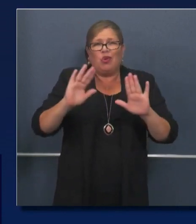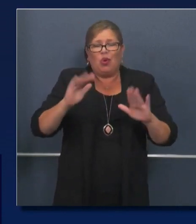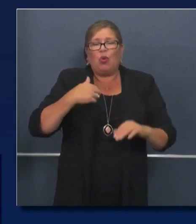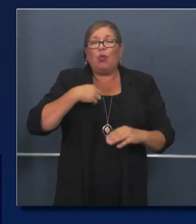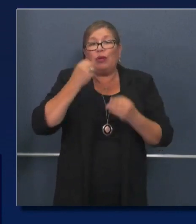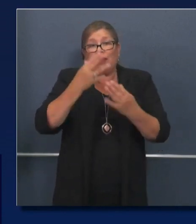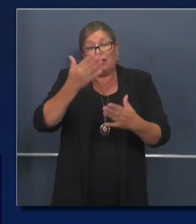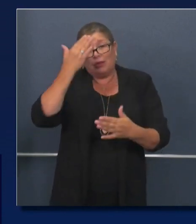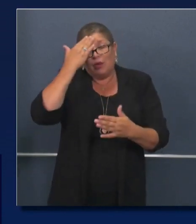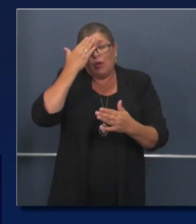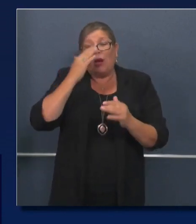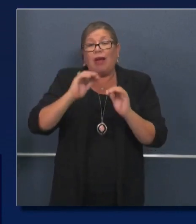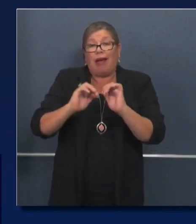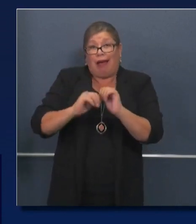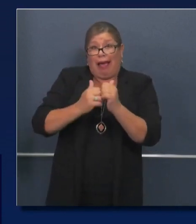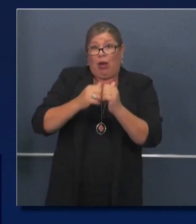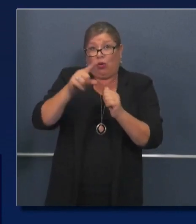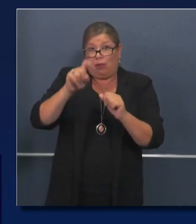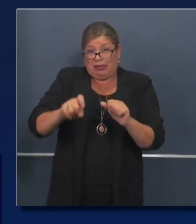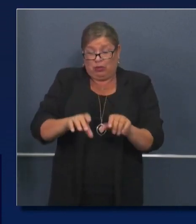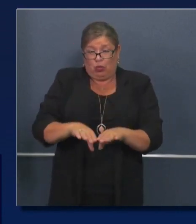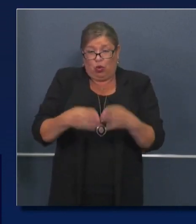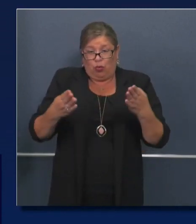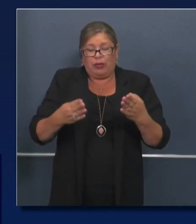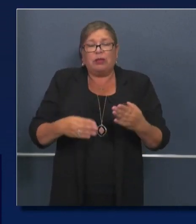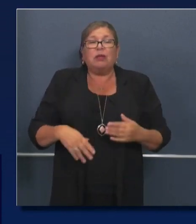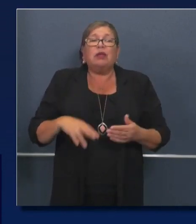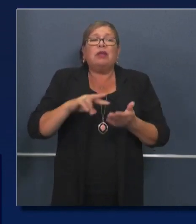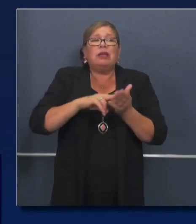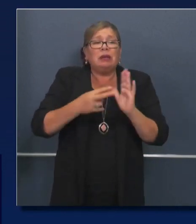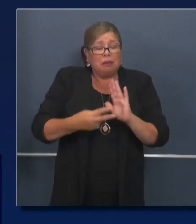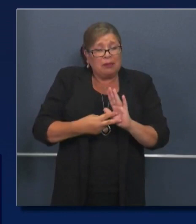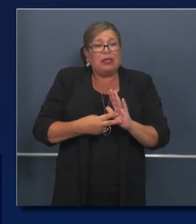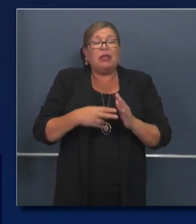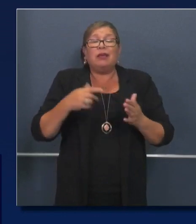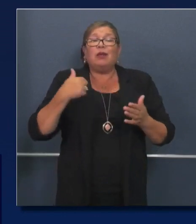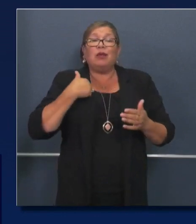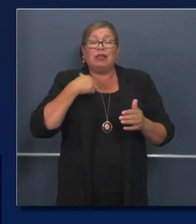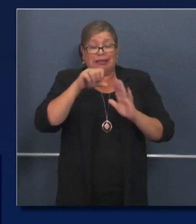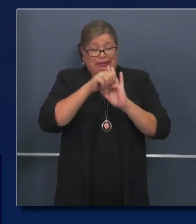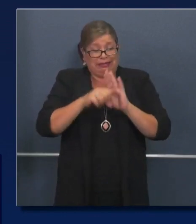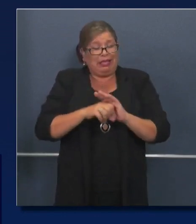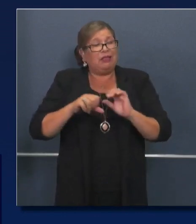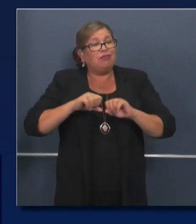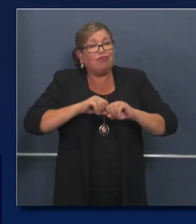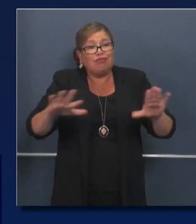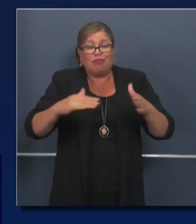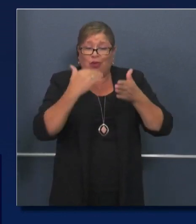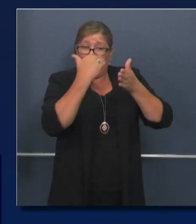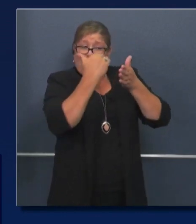is determined by local health officials. The state puts out the